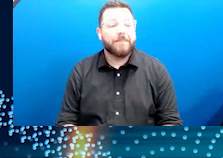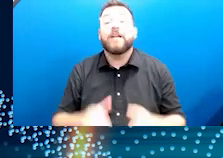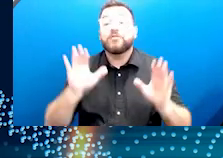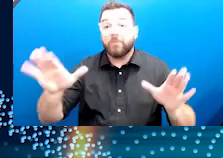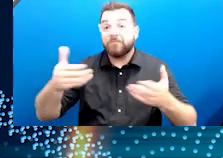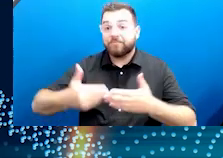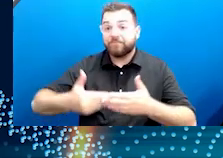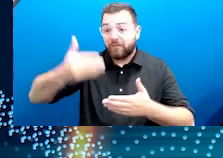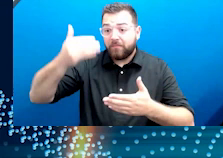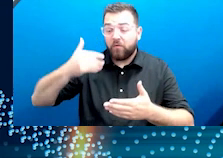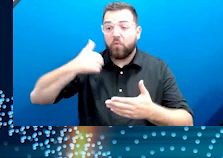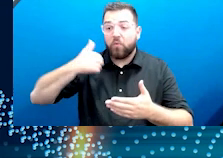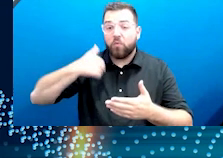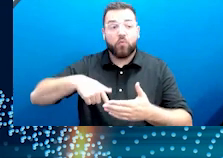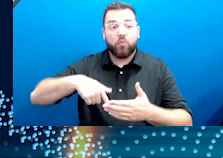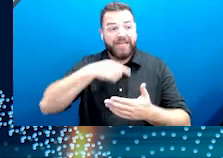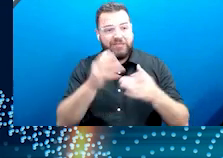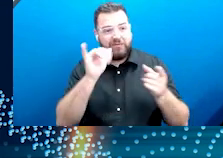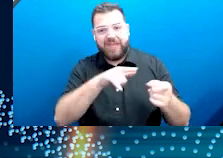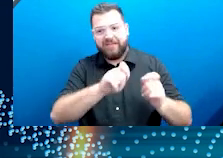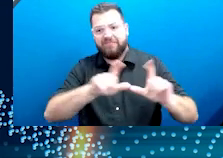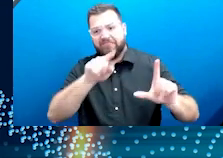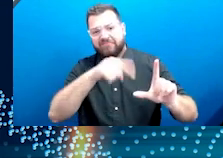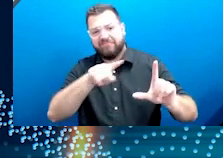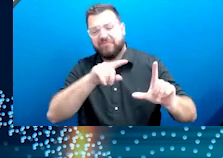before we get to that, I just wanted to just